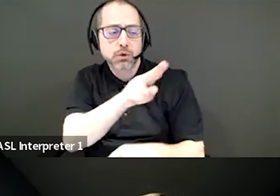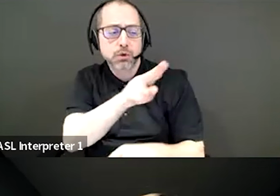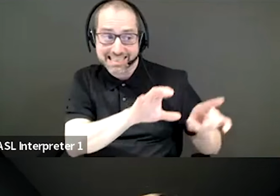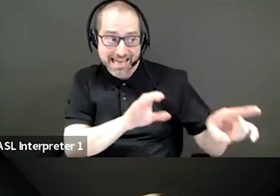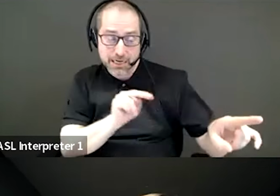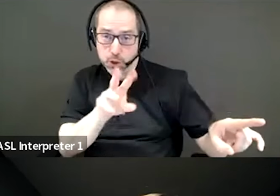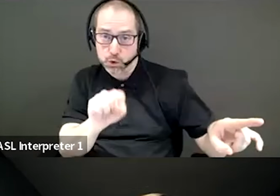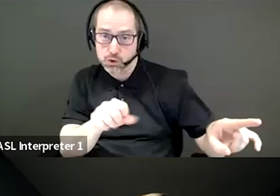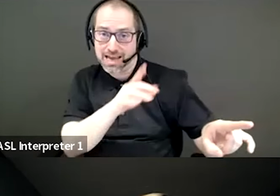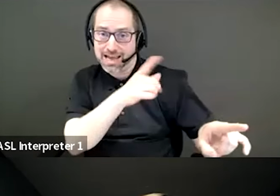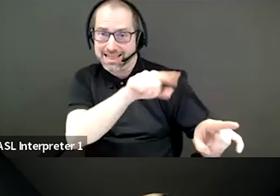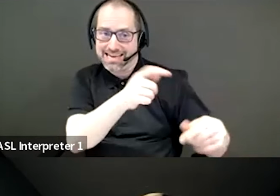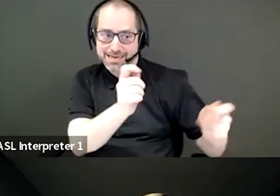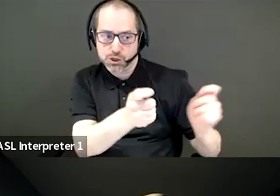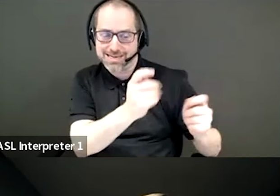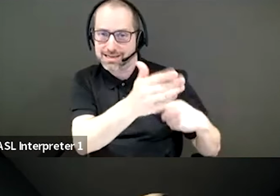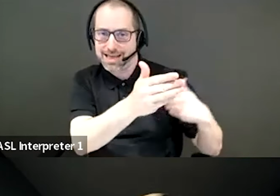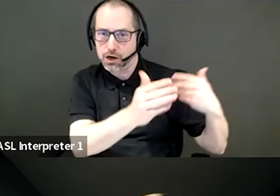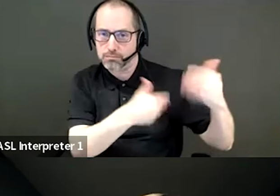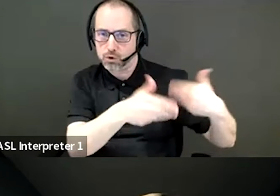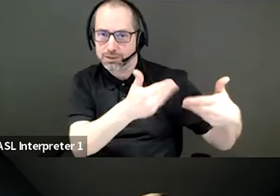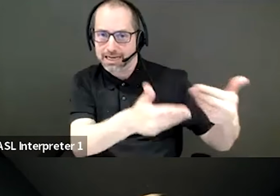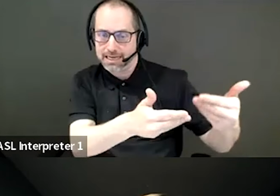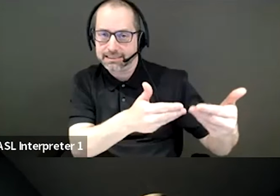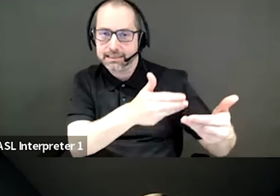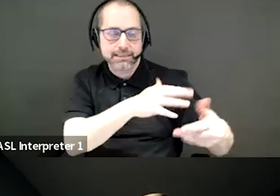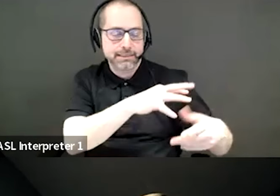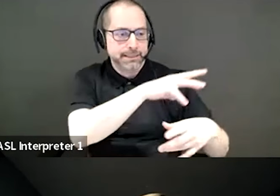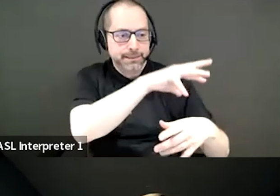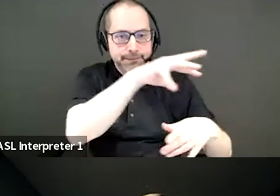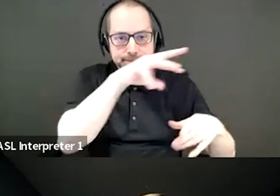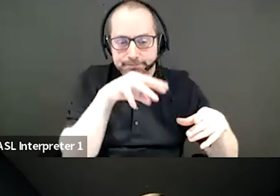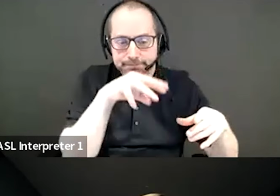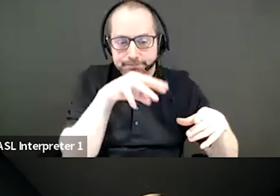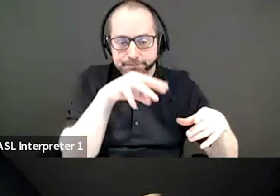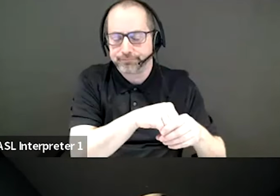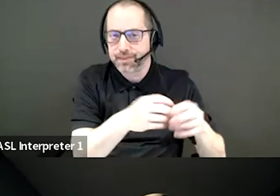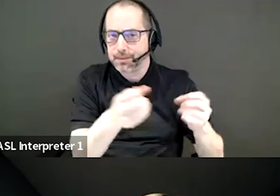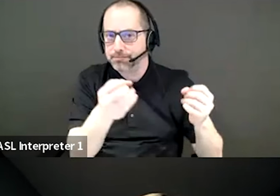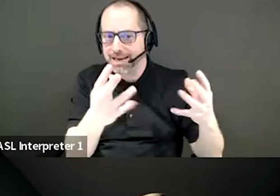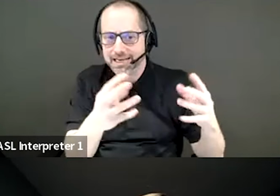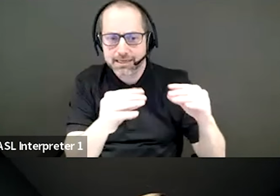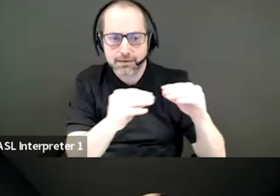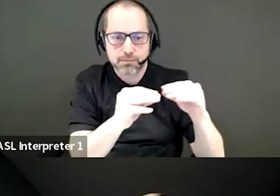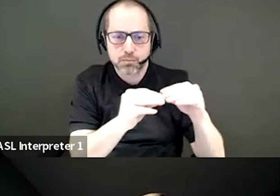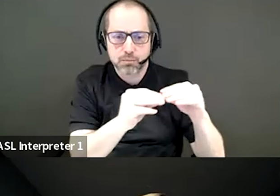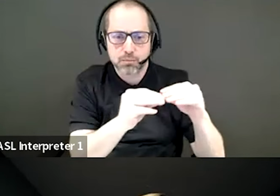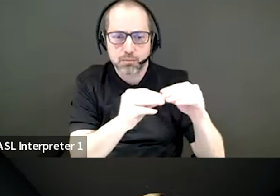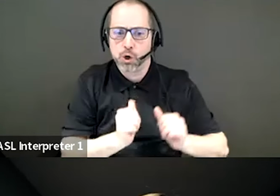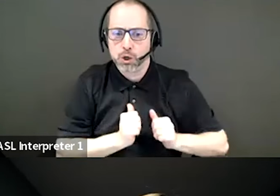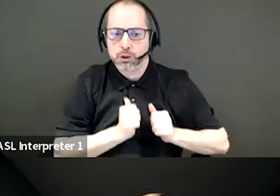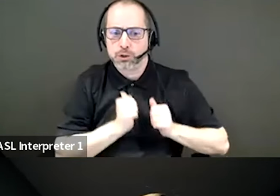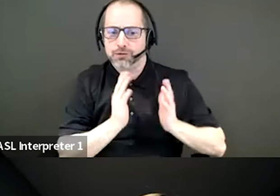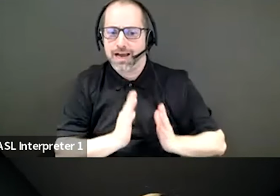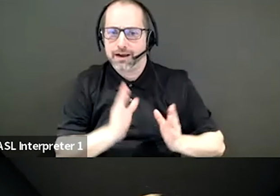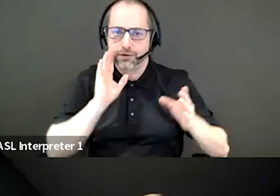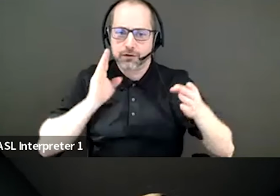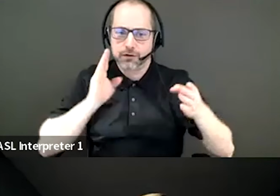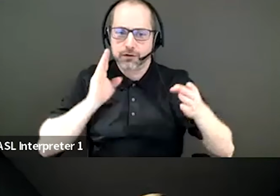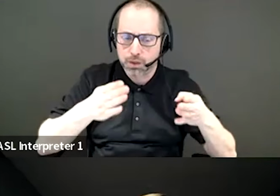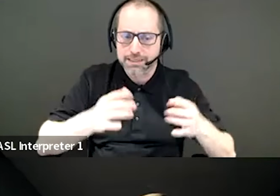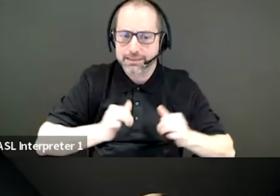changed their processes, they incorporated a whole bunch of more sort of survivor-focused,